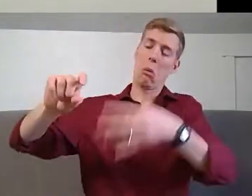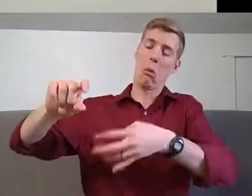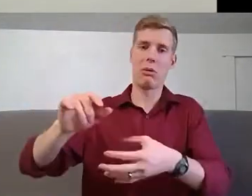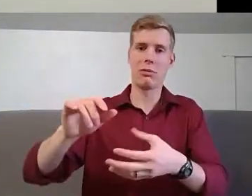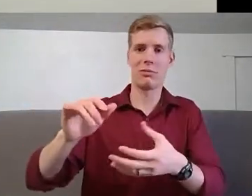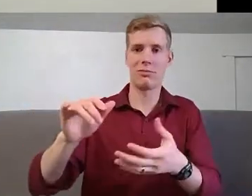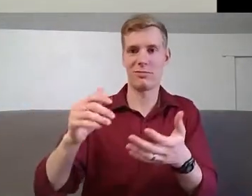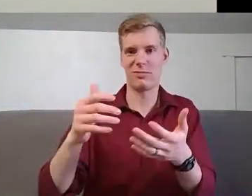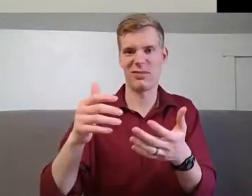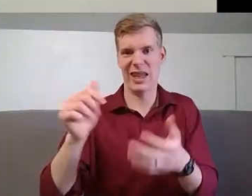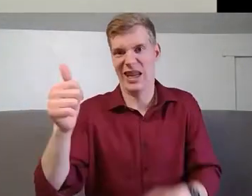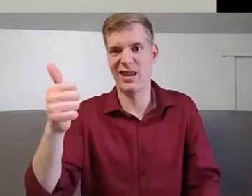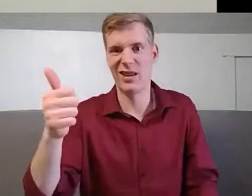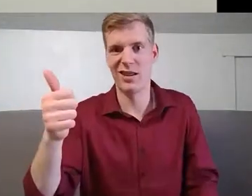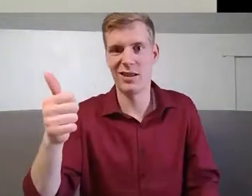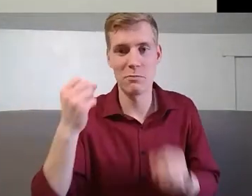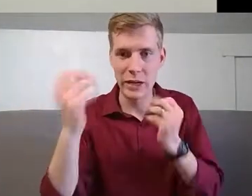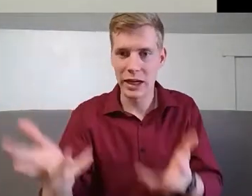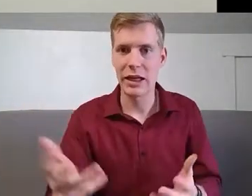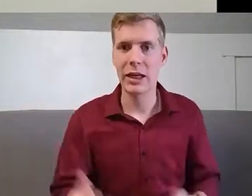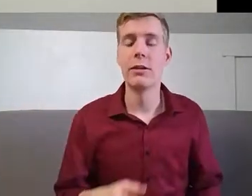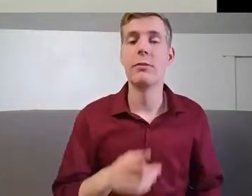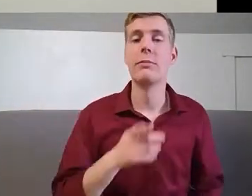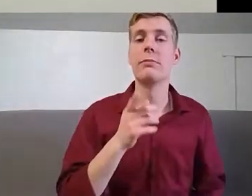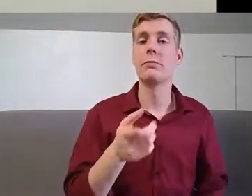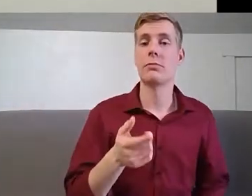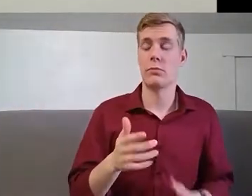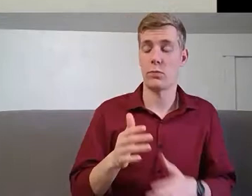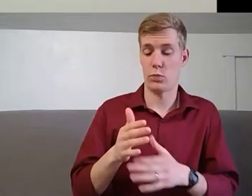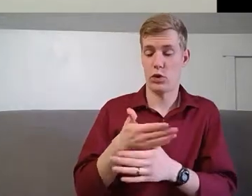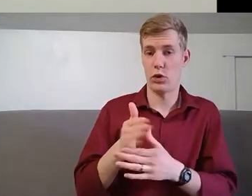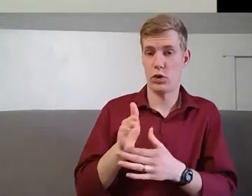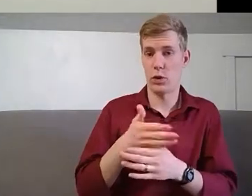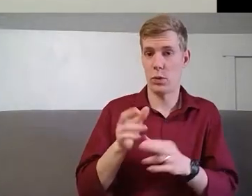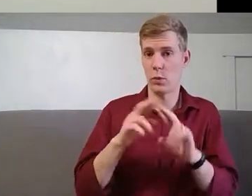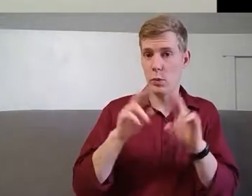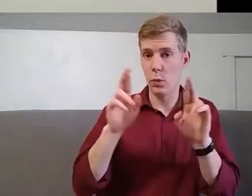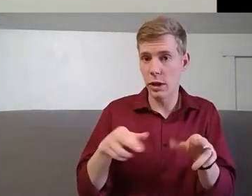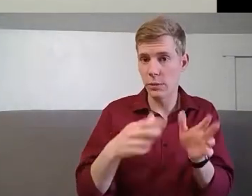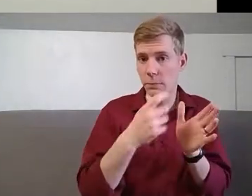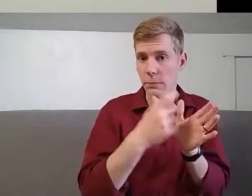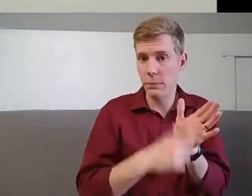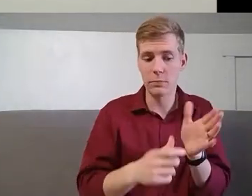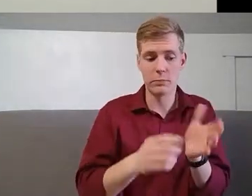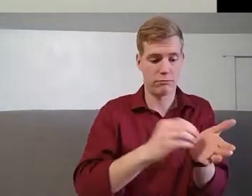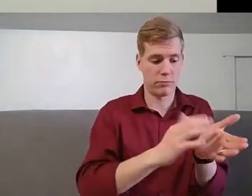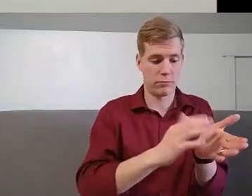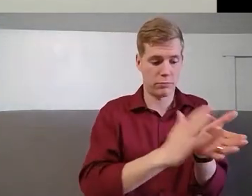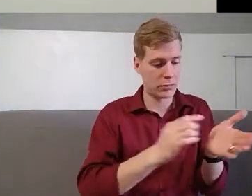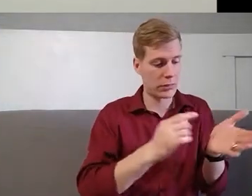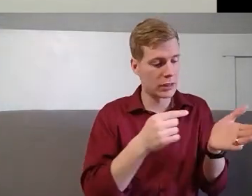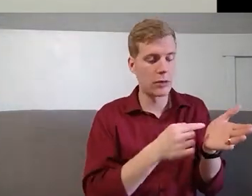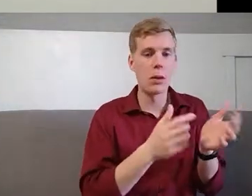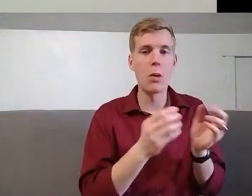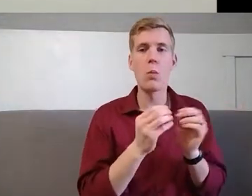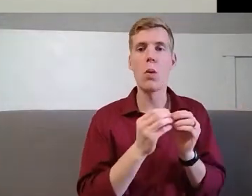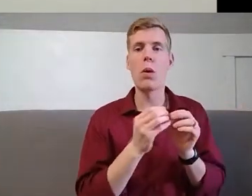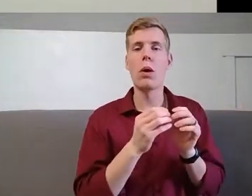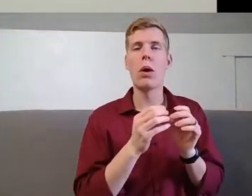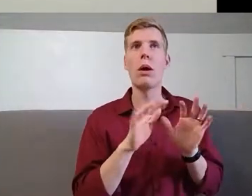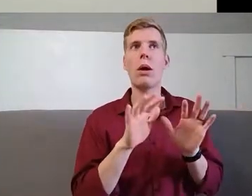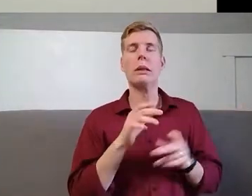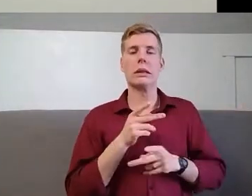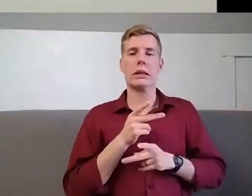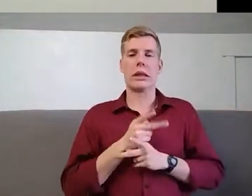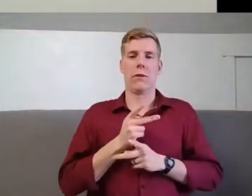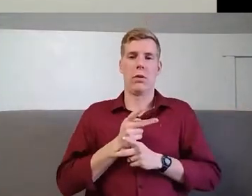probably closer to 10. So when I share this recipe in written form, I share it conservatively, but I